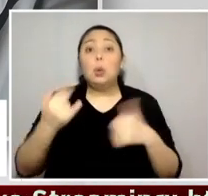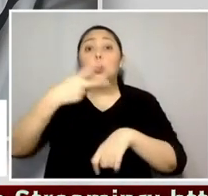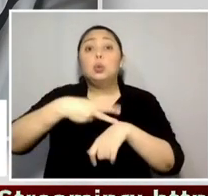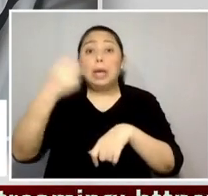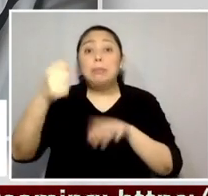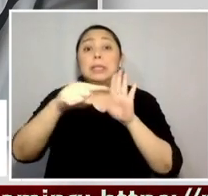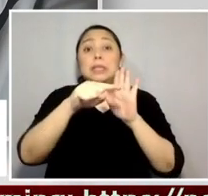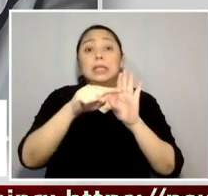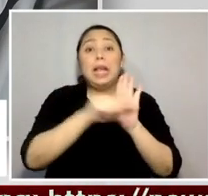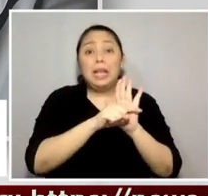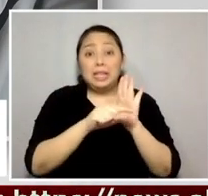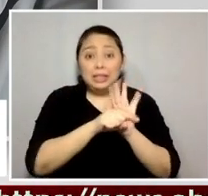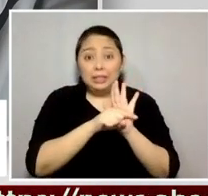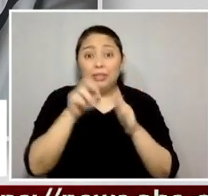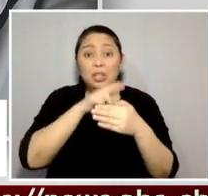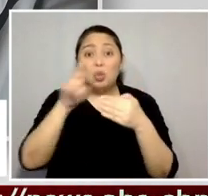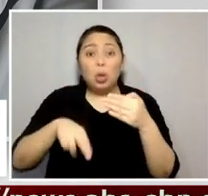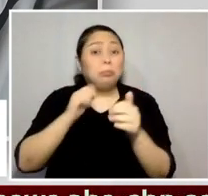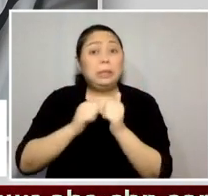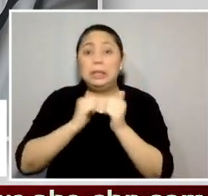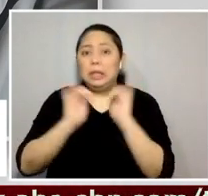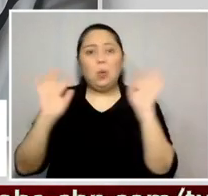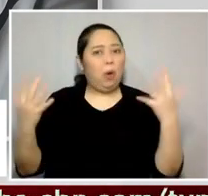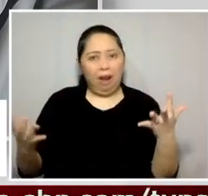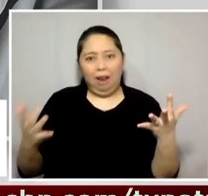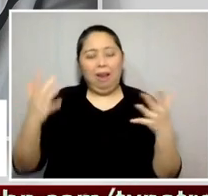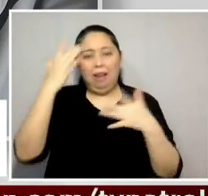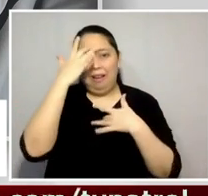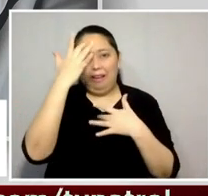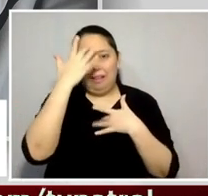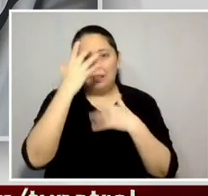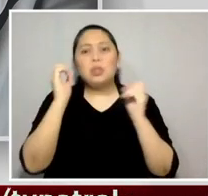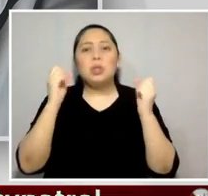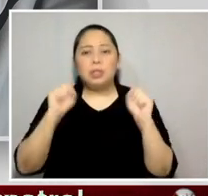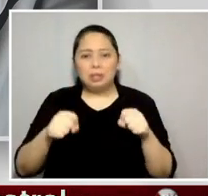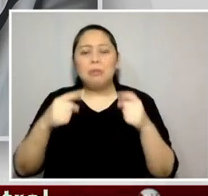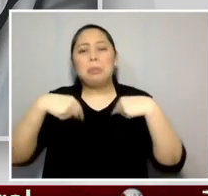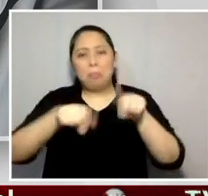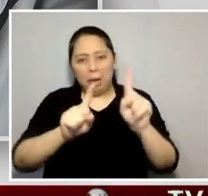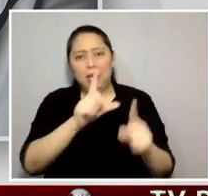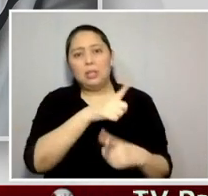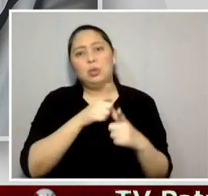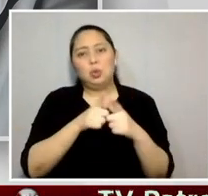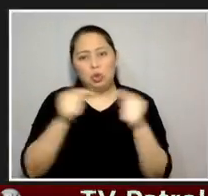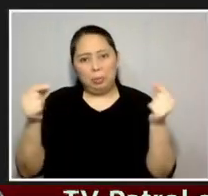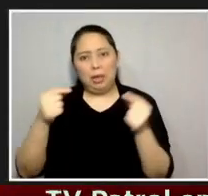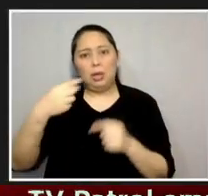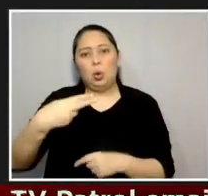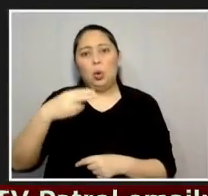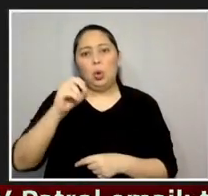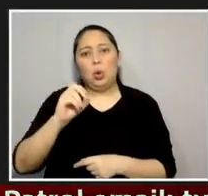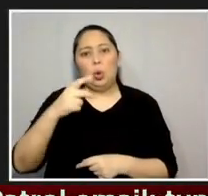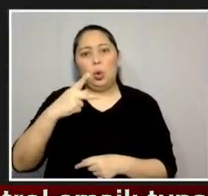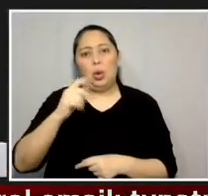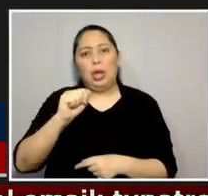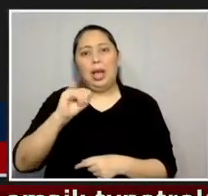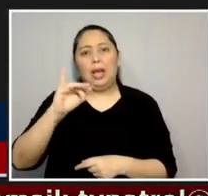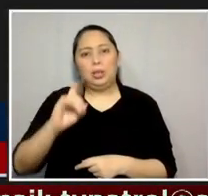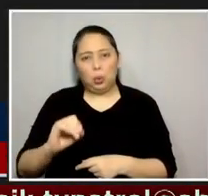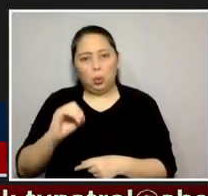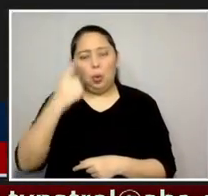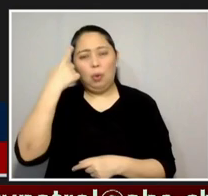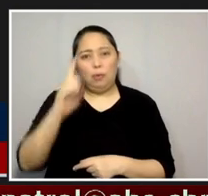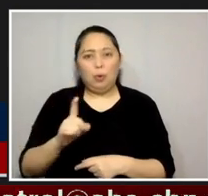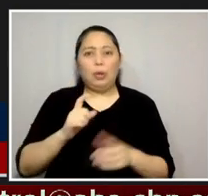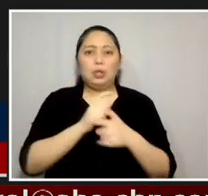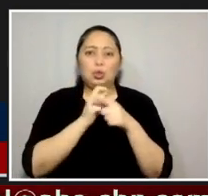nitong weekend sa Hokkaido. Yeah, super happy po kasi I had nothing to do for 2 weeks and it was